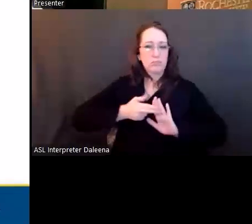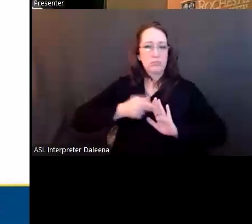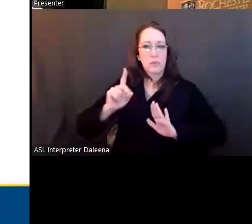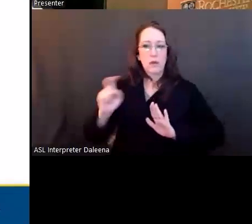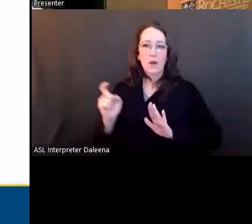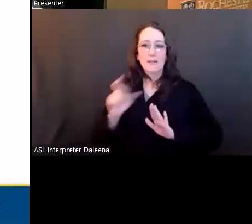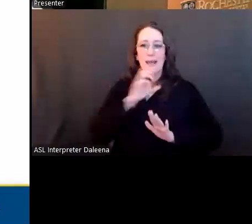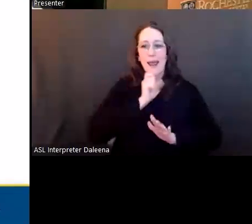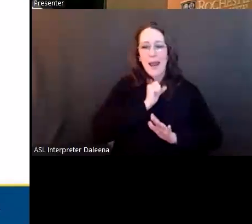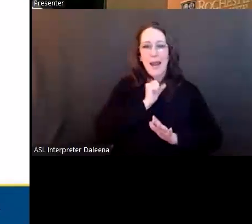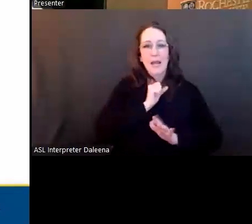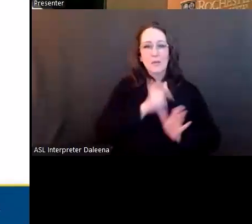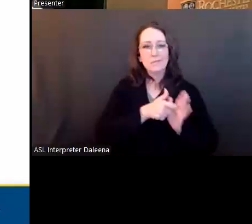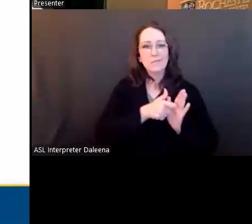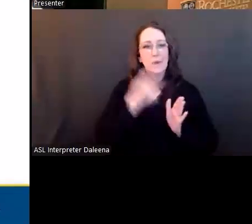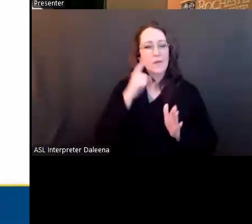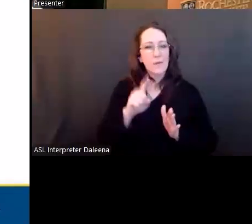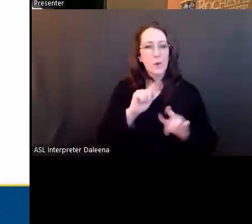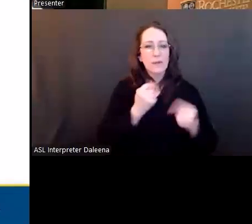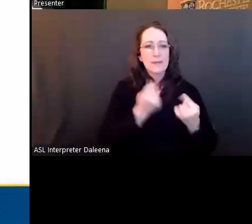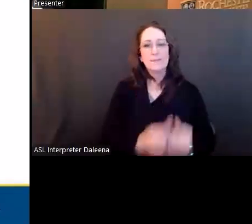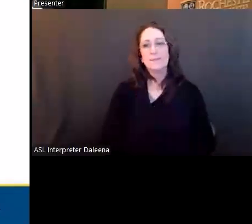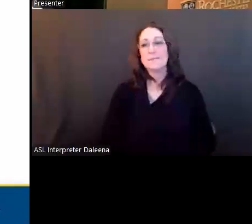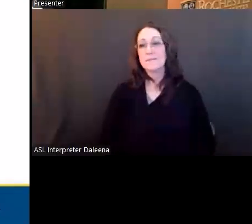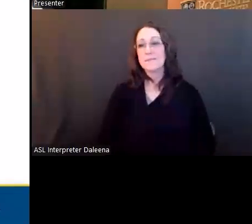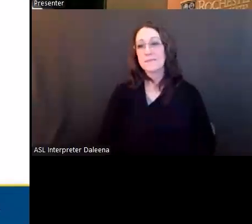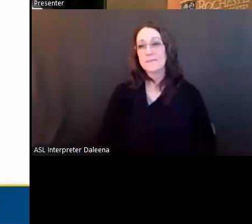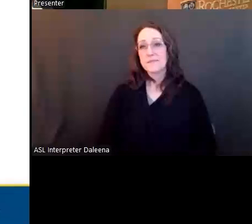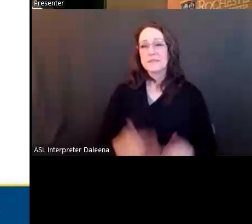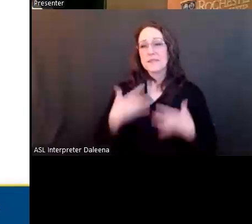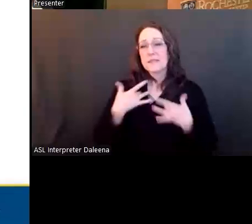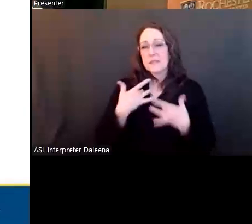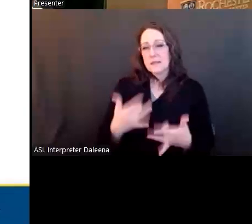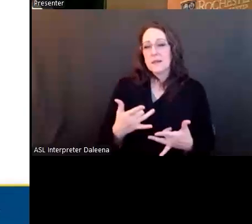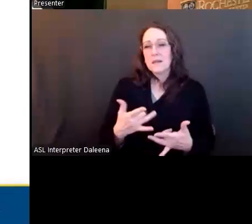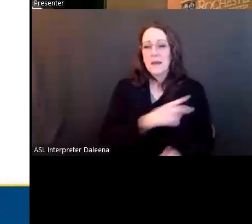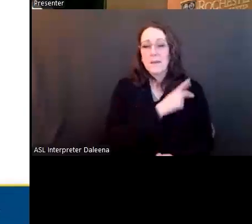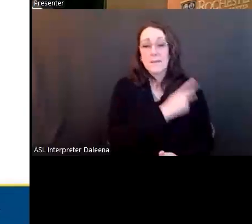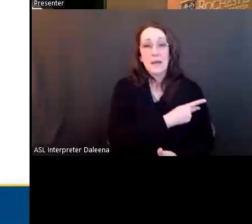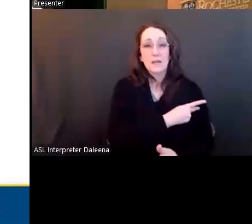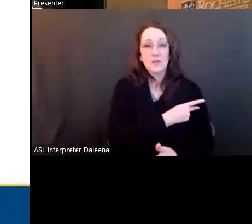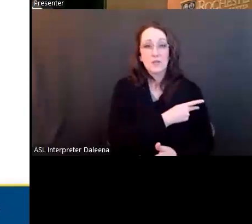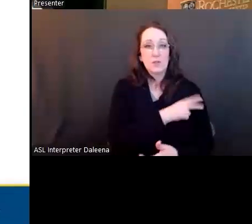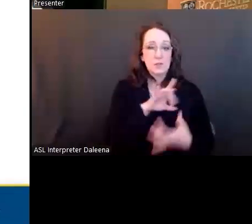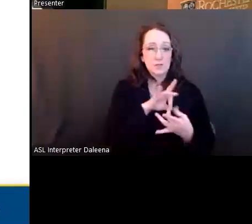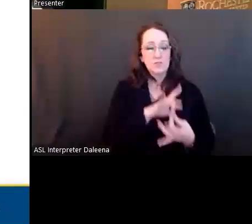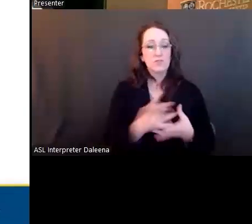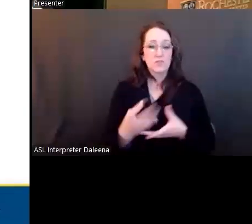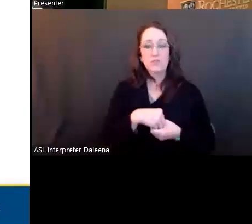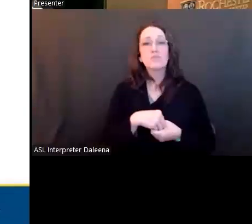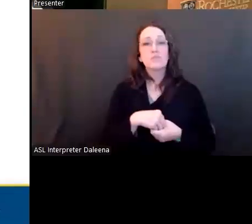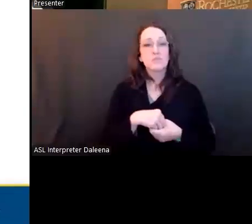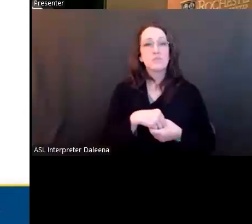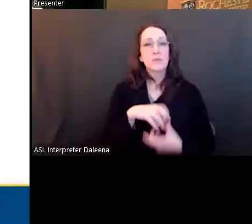age criteria for our team. So typically, patients enrolled at Strong Ties are